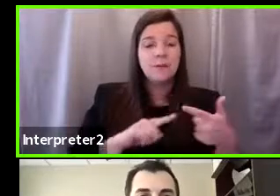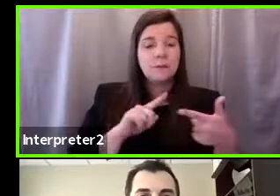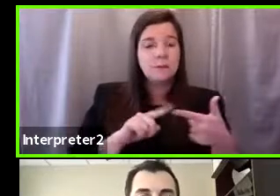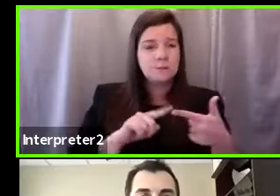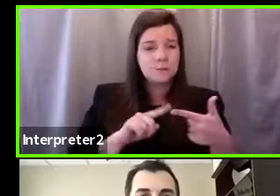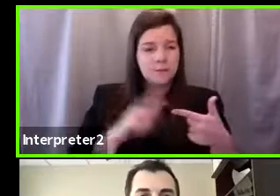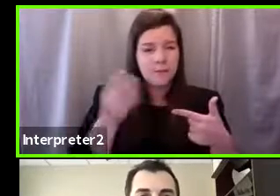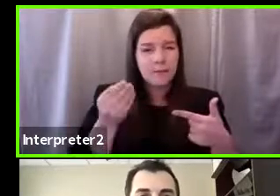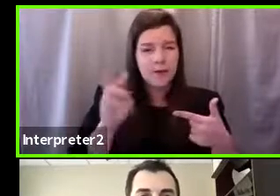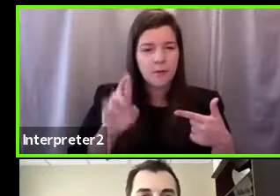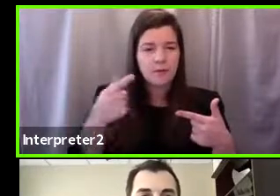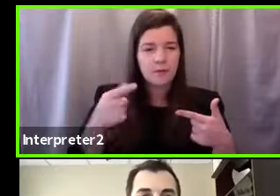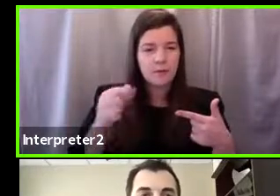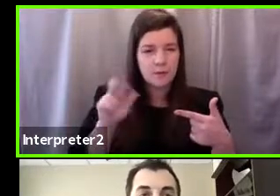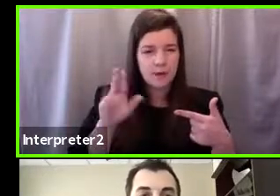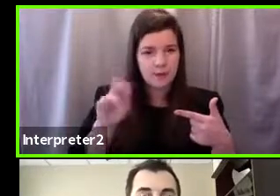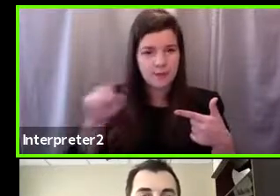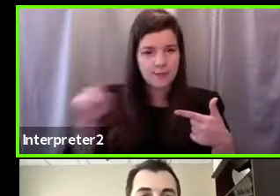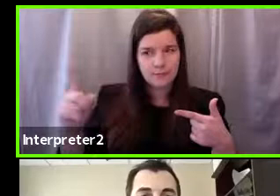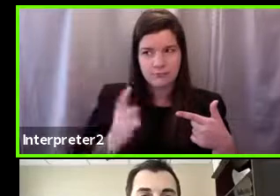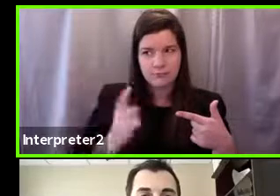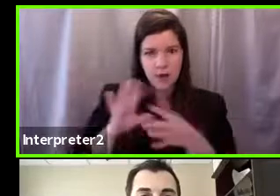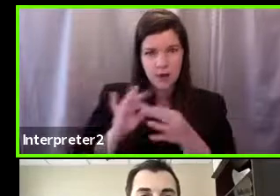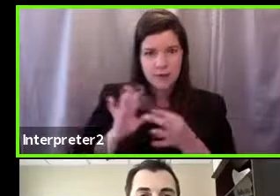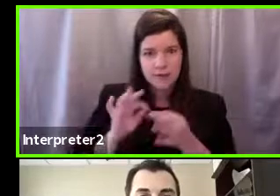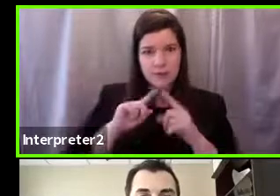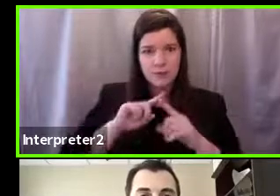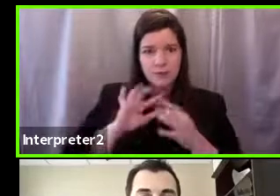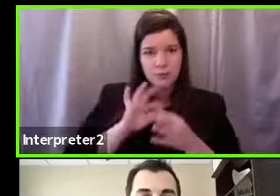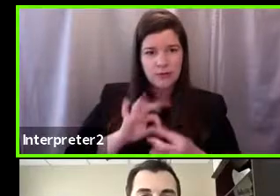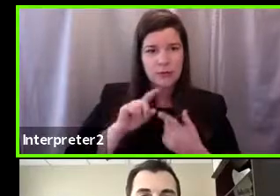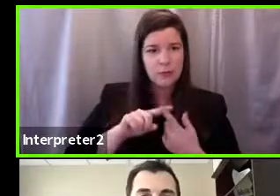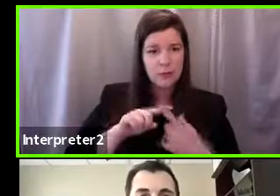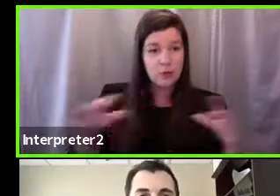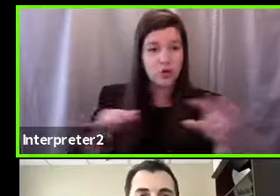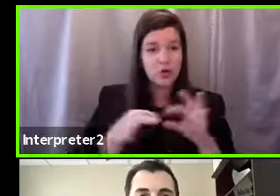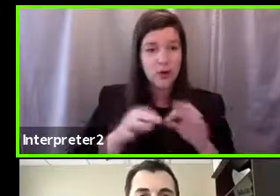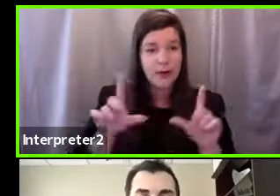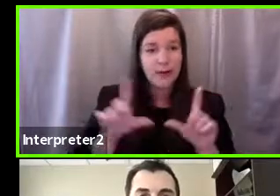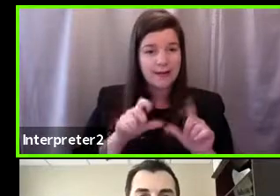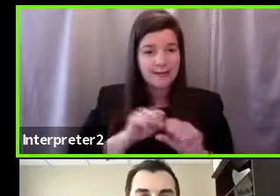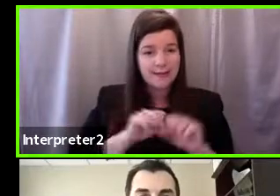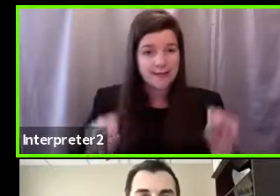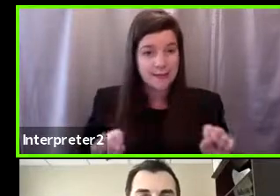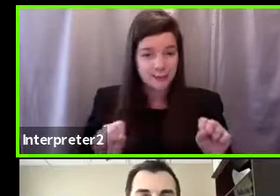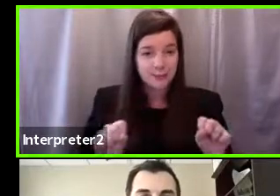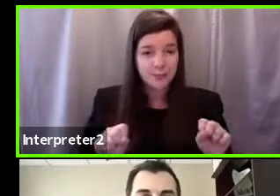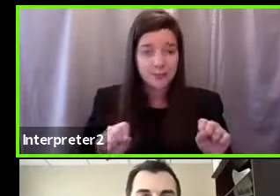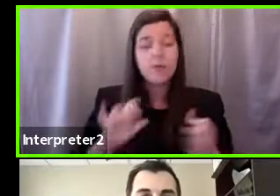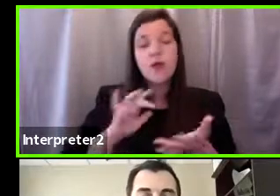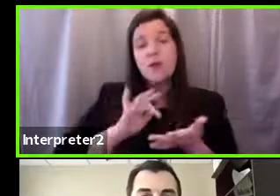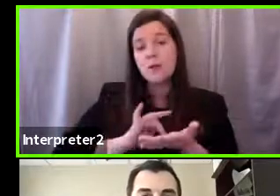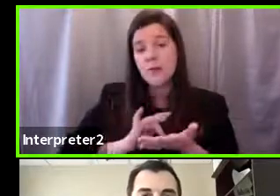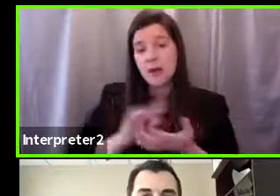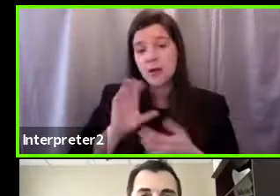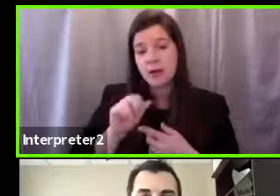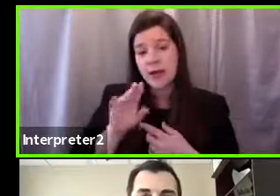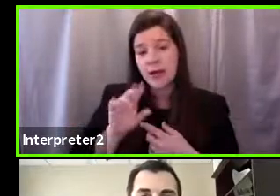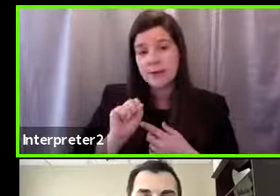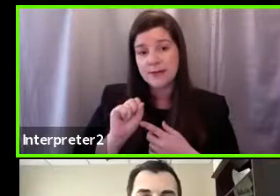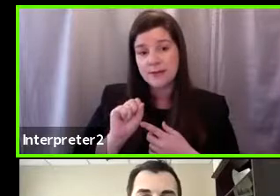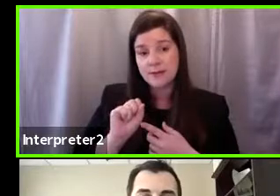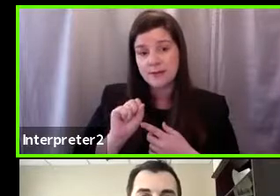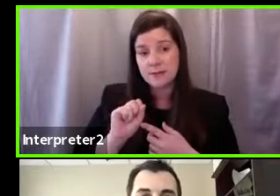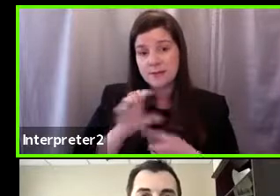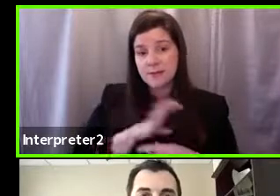comment about the legislative audit finding regarding joint licensing system. The Maryland Medical Cannabis Commission has joined the joint